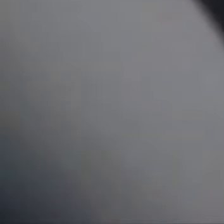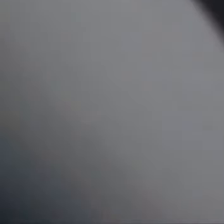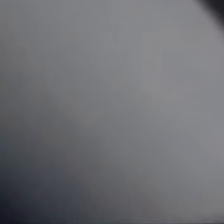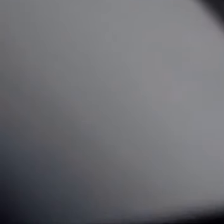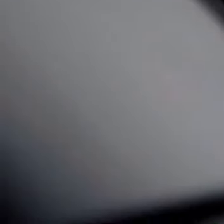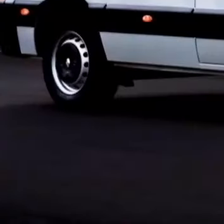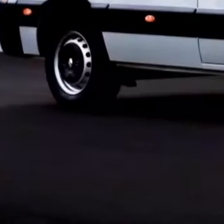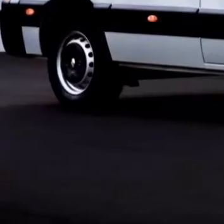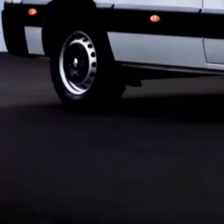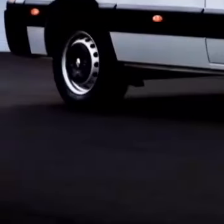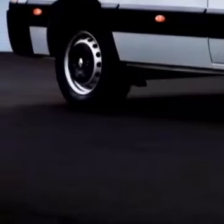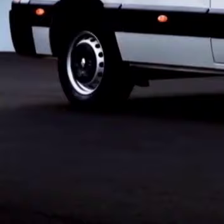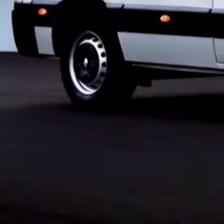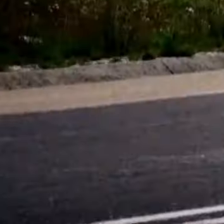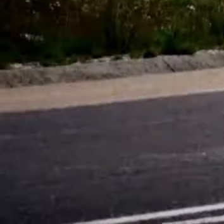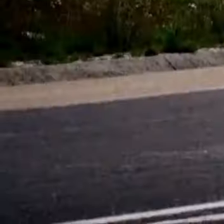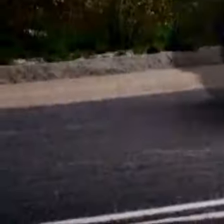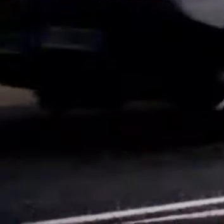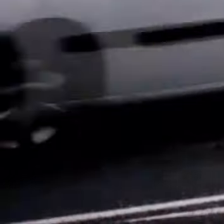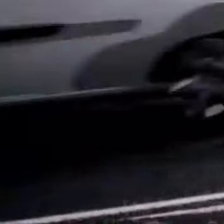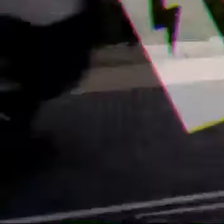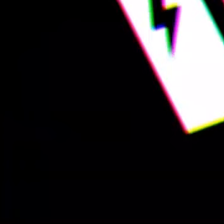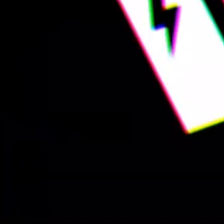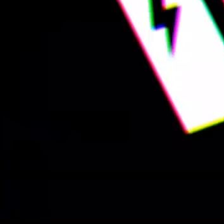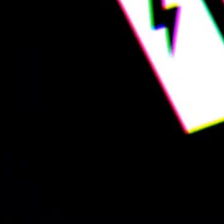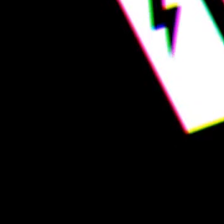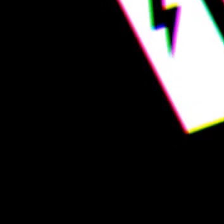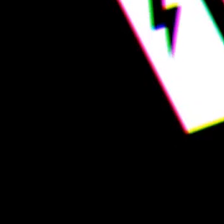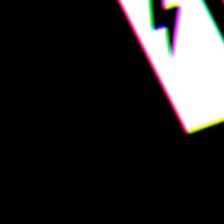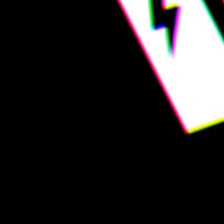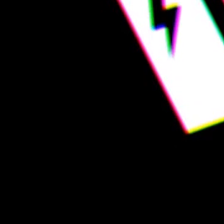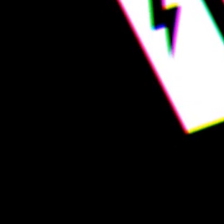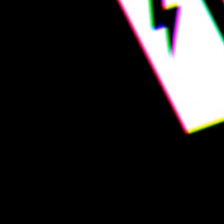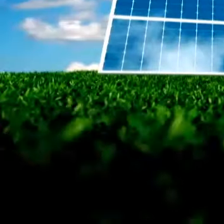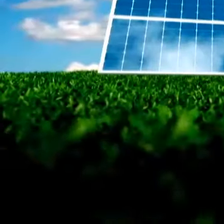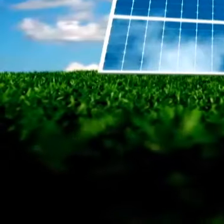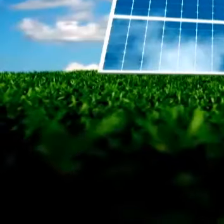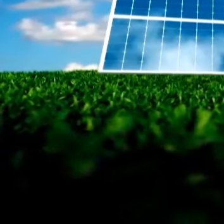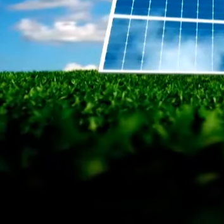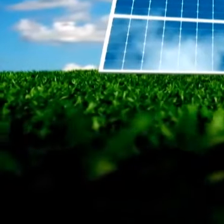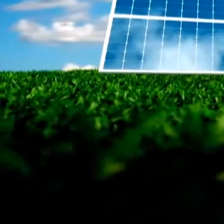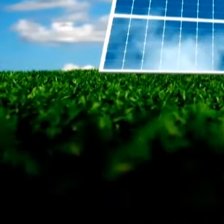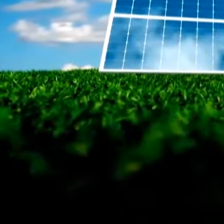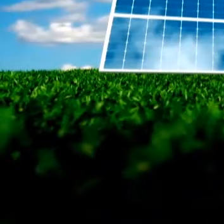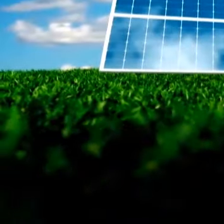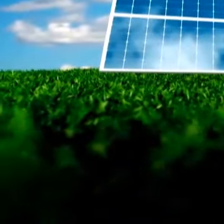services. With the new strength this joint venture embodies, the group intends to position France as a leader in the industrial,